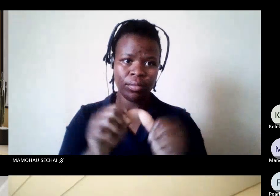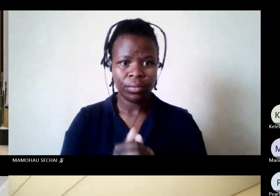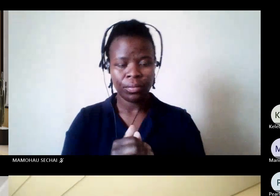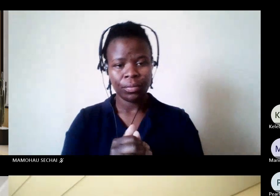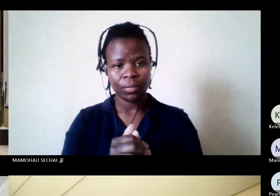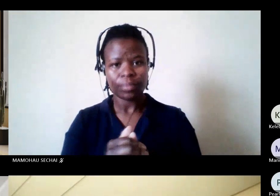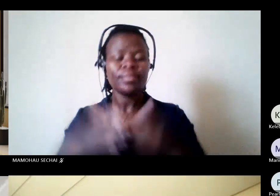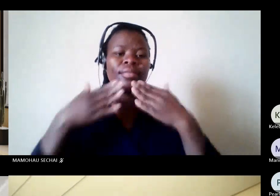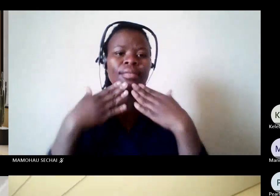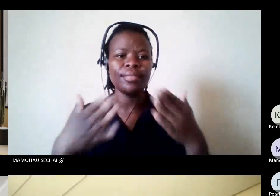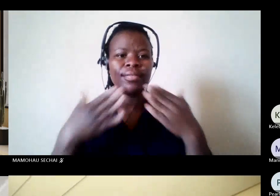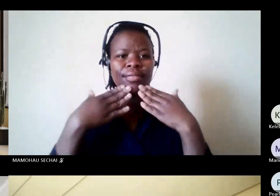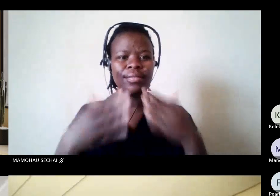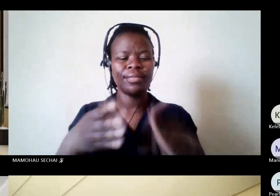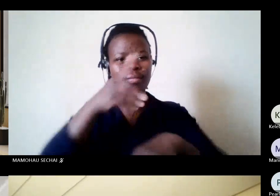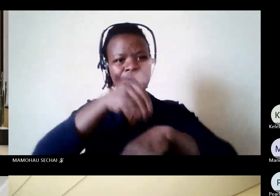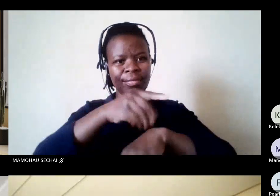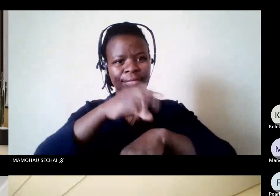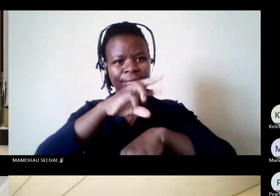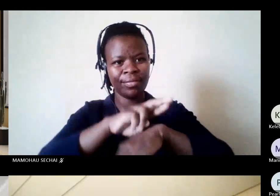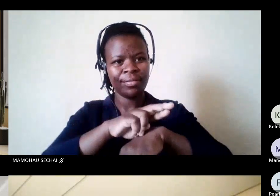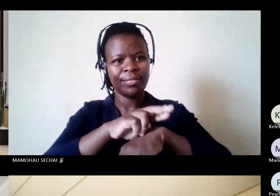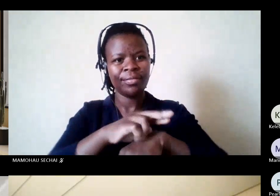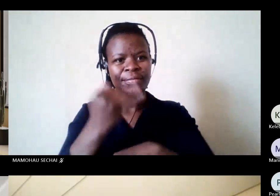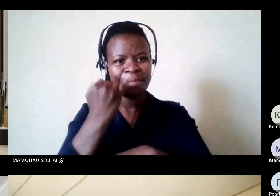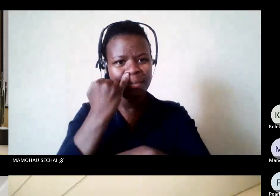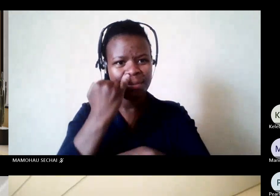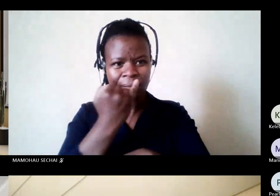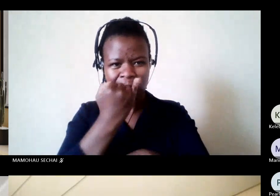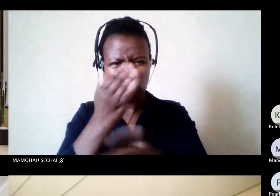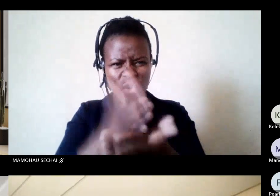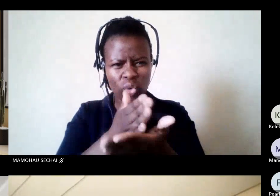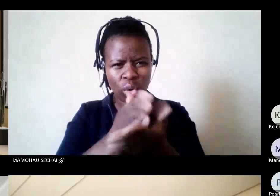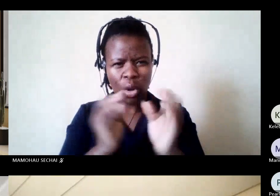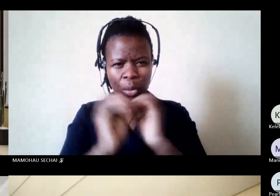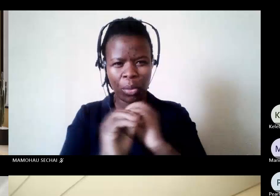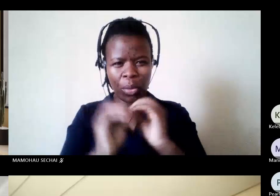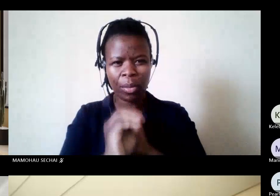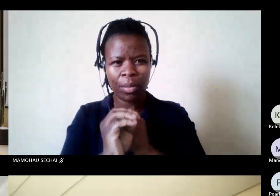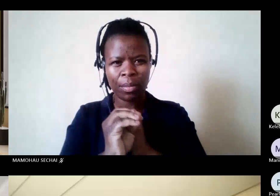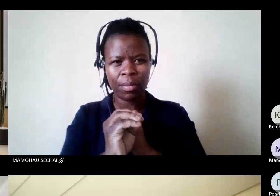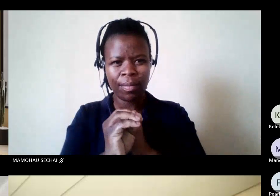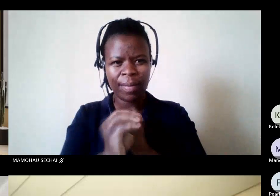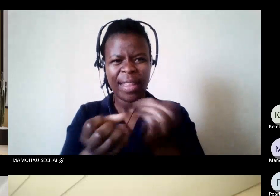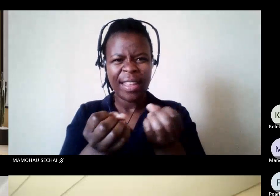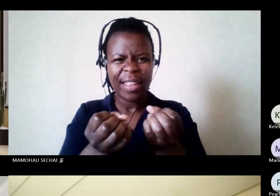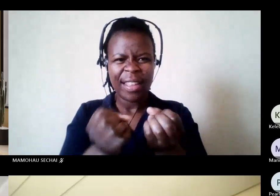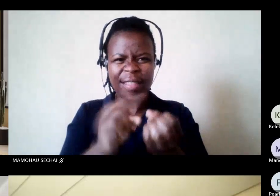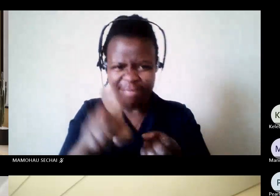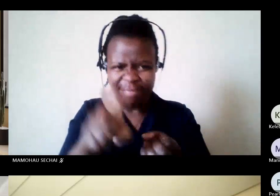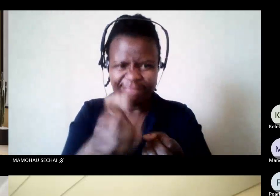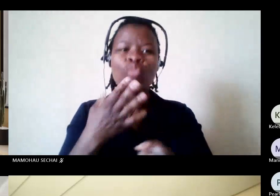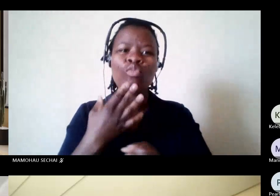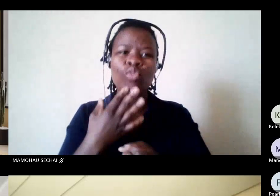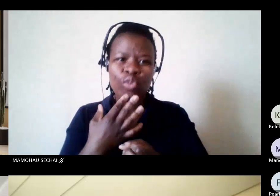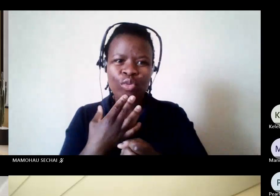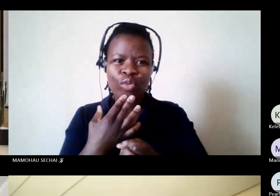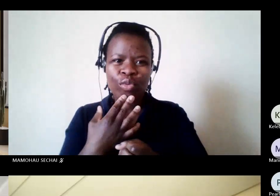Thank you, Dr. Ike. I am not sure who I'm posing this question to. Mine